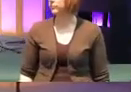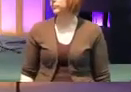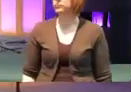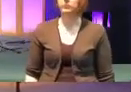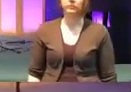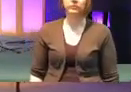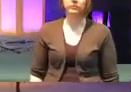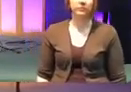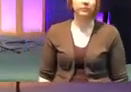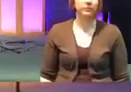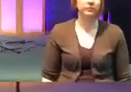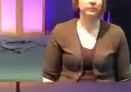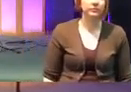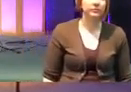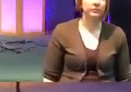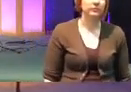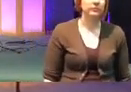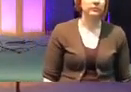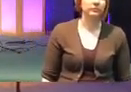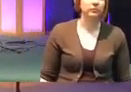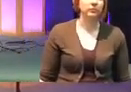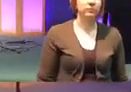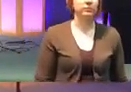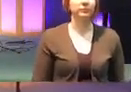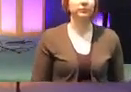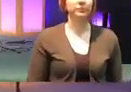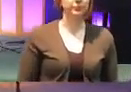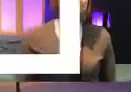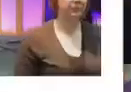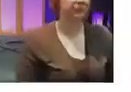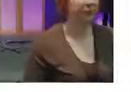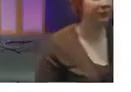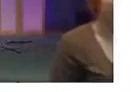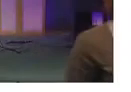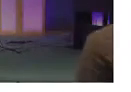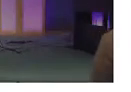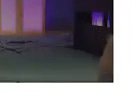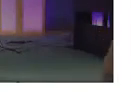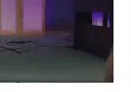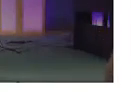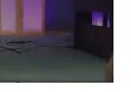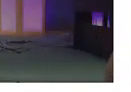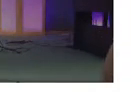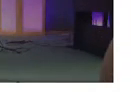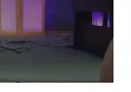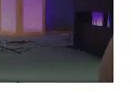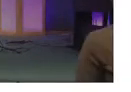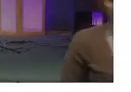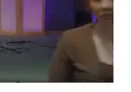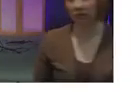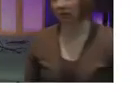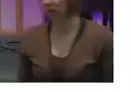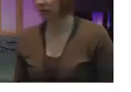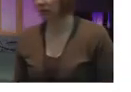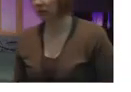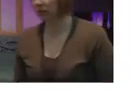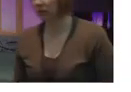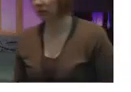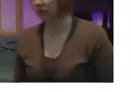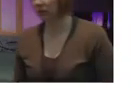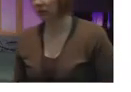From you are all things. To you are all things. You deserve